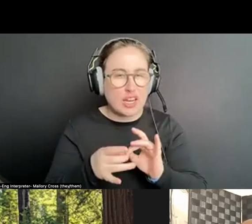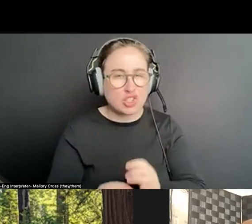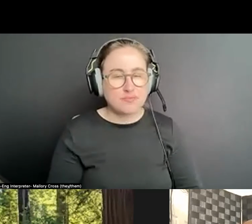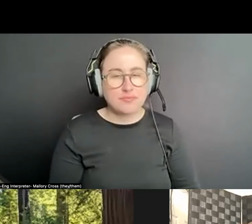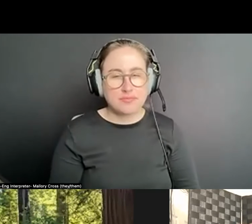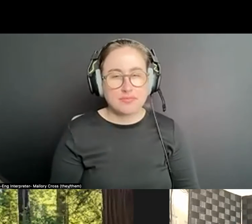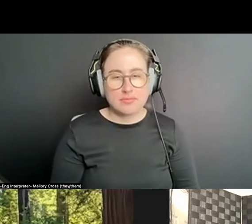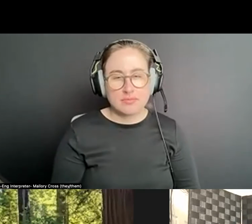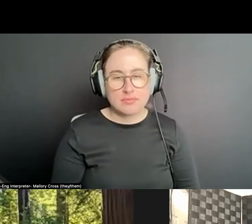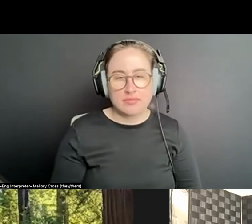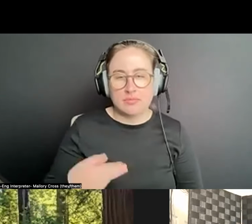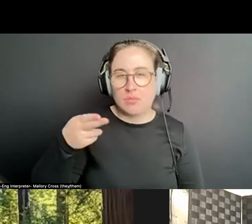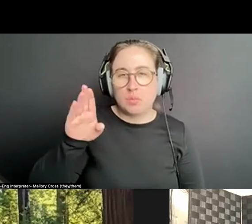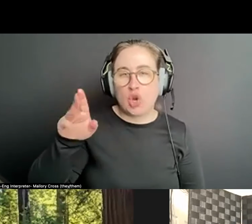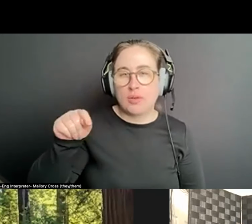Thank you.